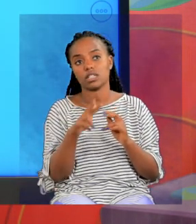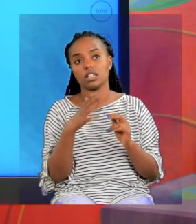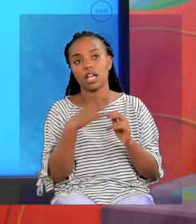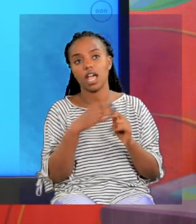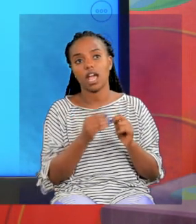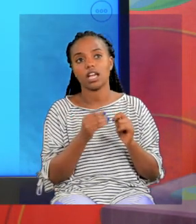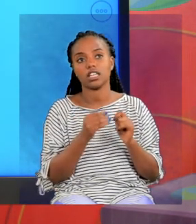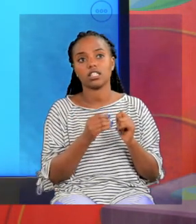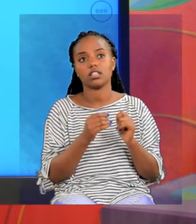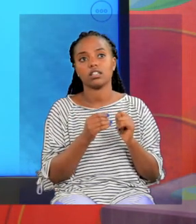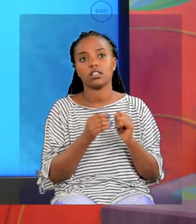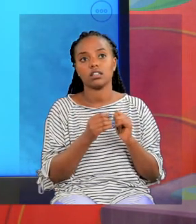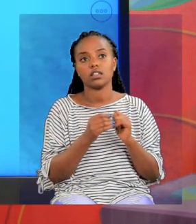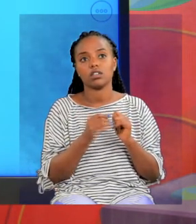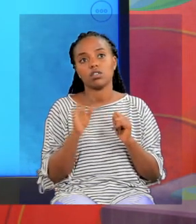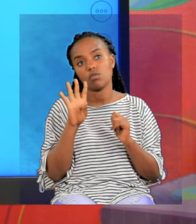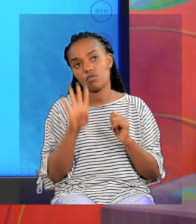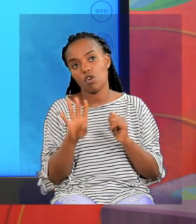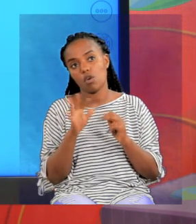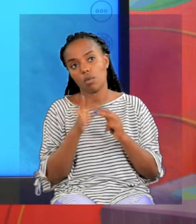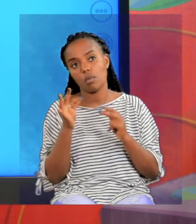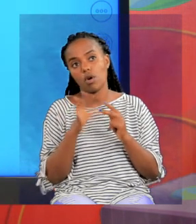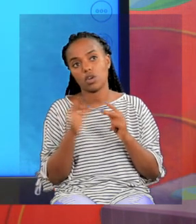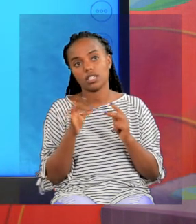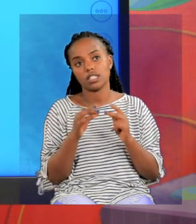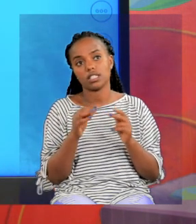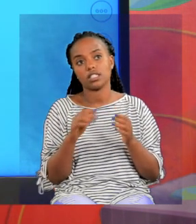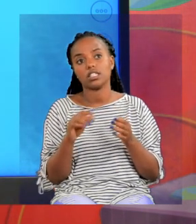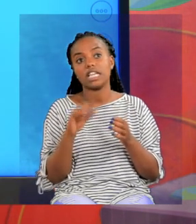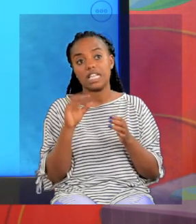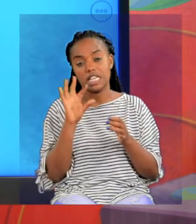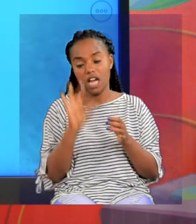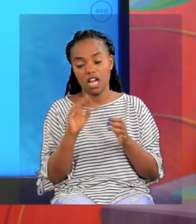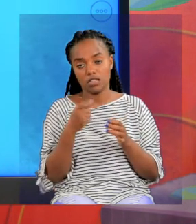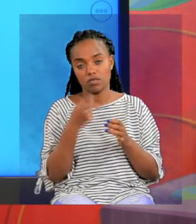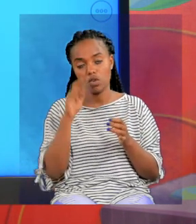means times, it's selecting four boys means it's a combination of